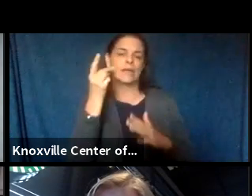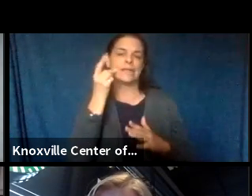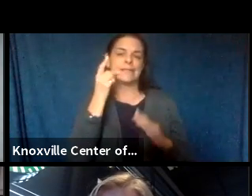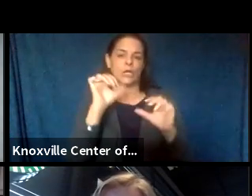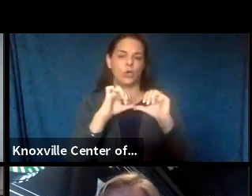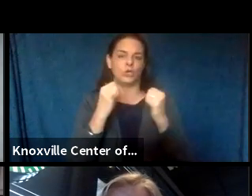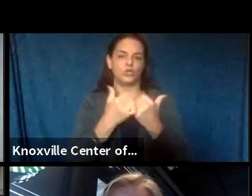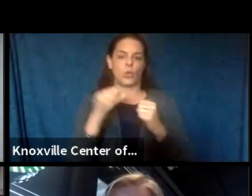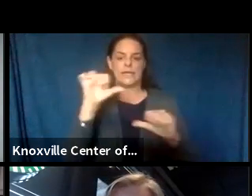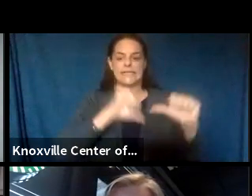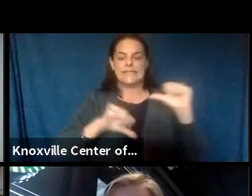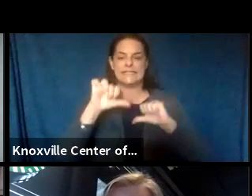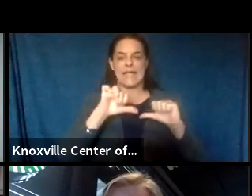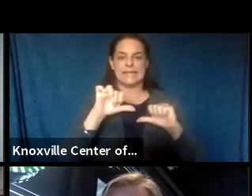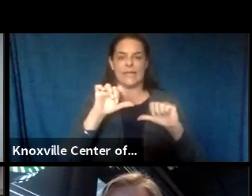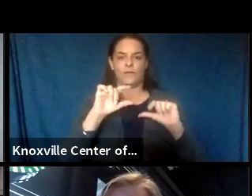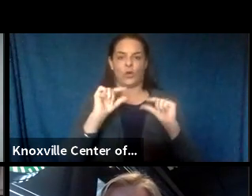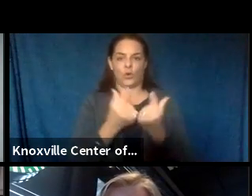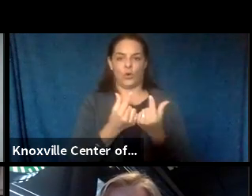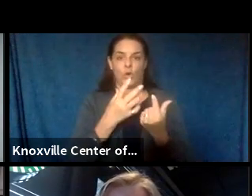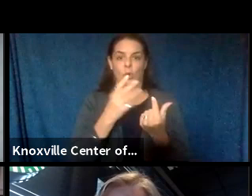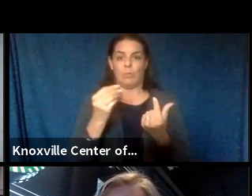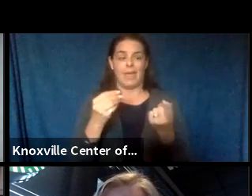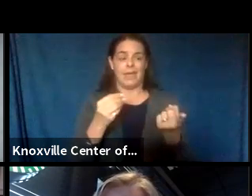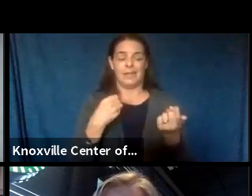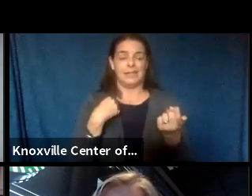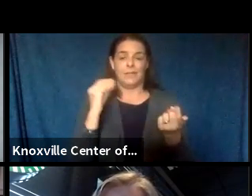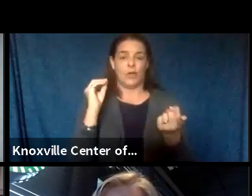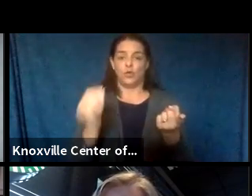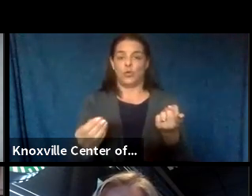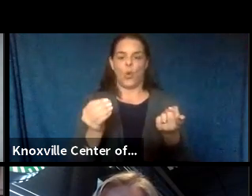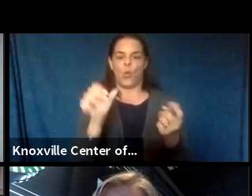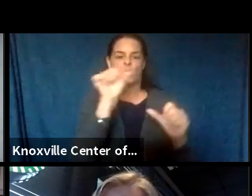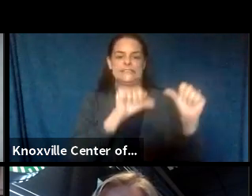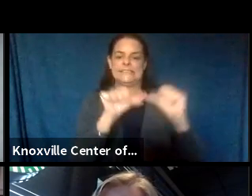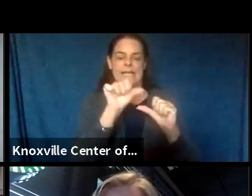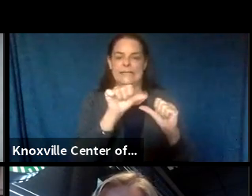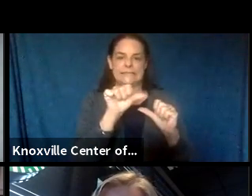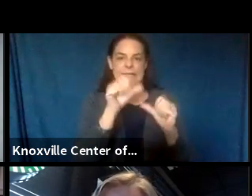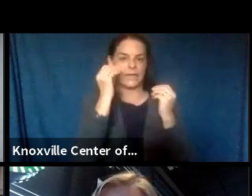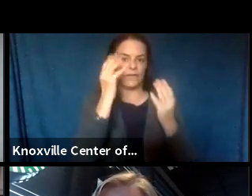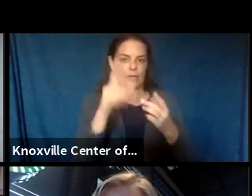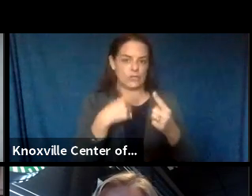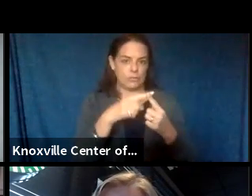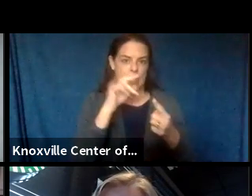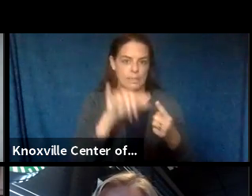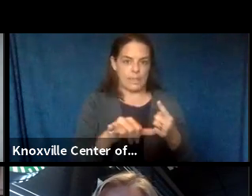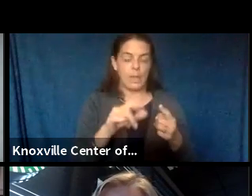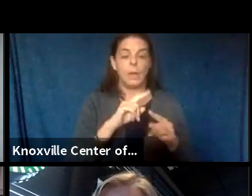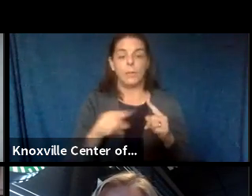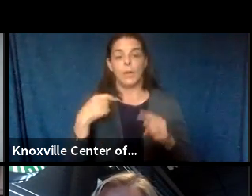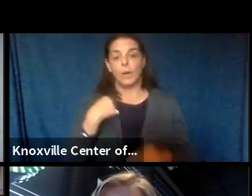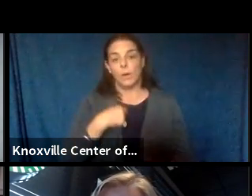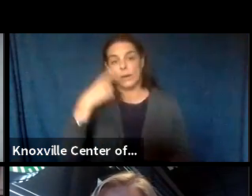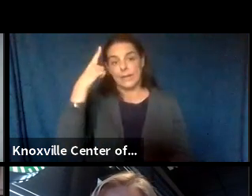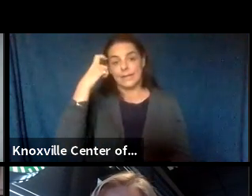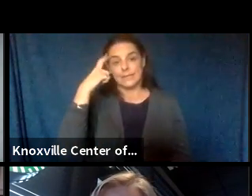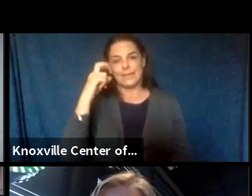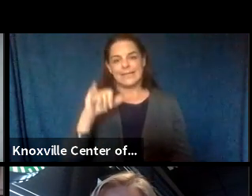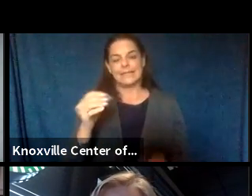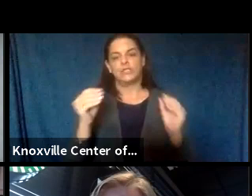Association's scientific affairs group, and there is no scientific information on this. What we suspect is more from